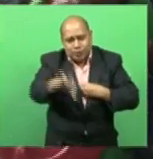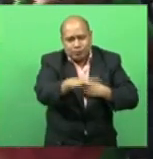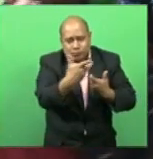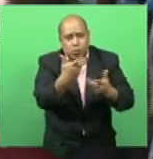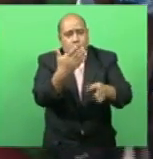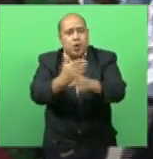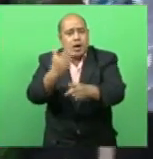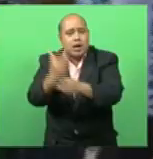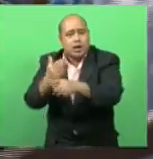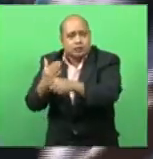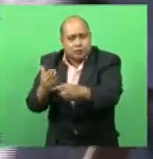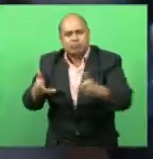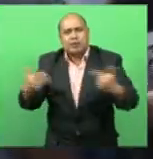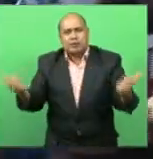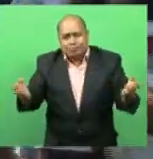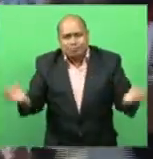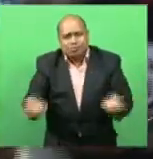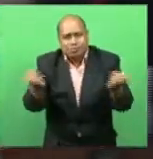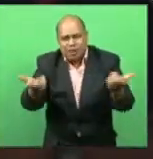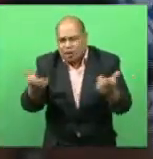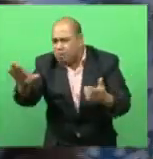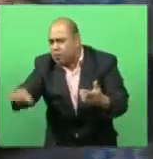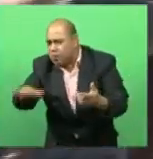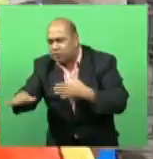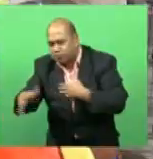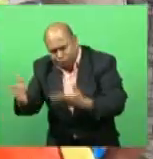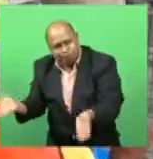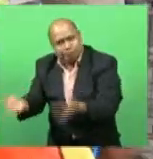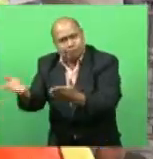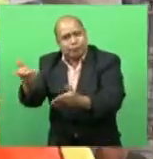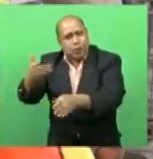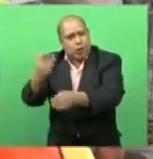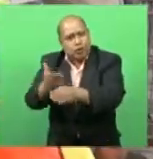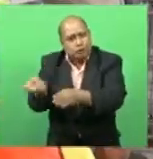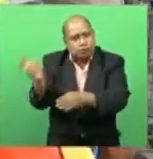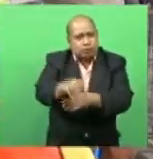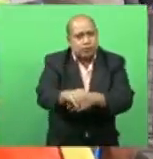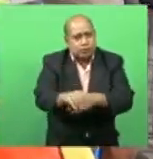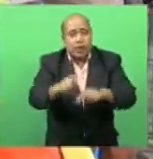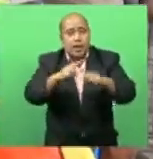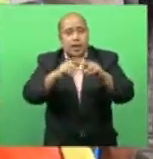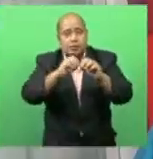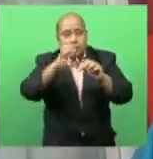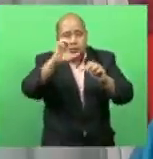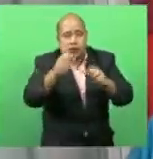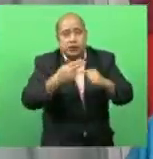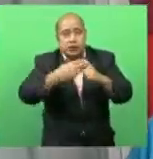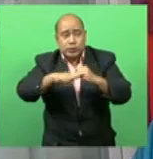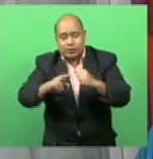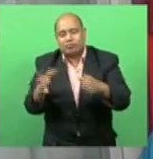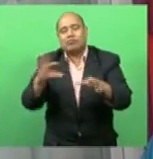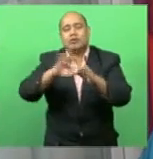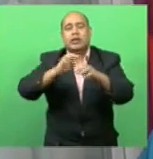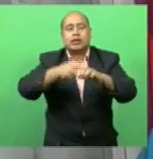vulnerable. FBC News caught up with a few workers on what International Workers' Day meant to them. Like we're going through